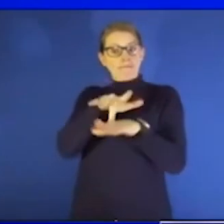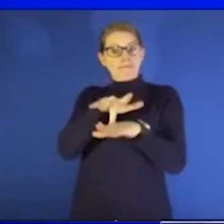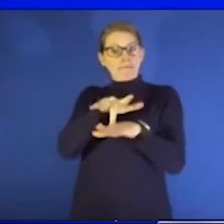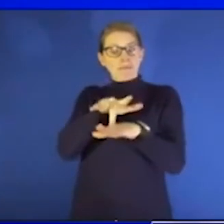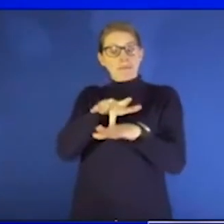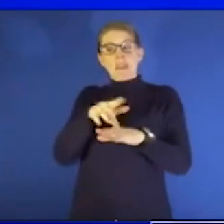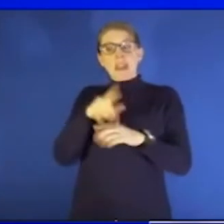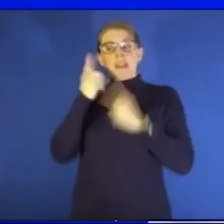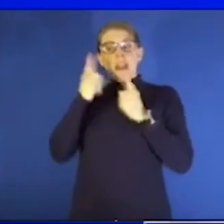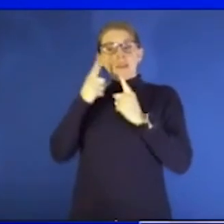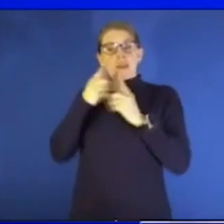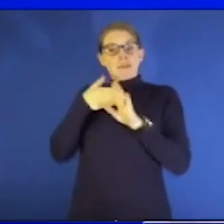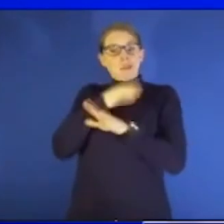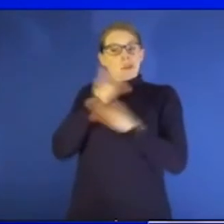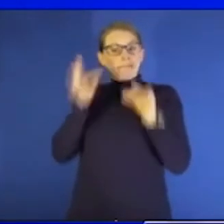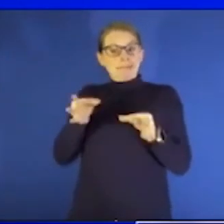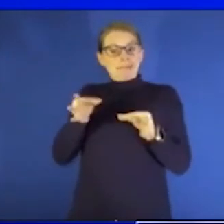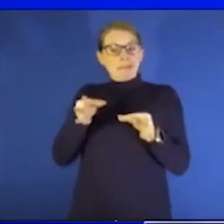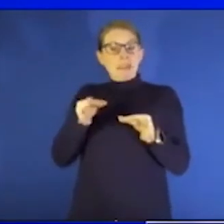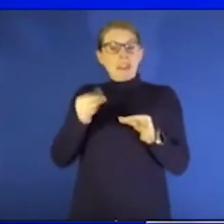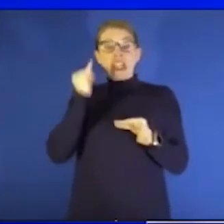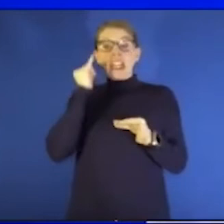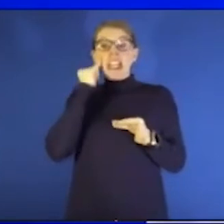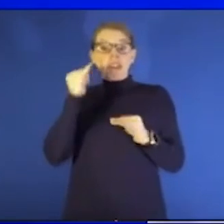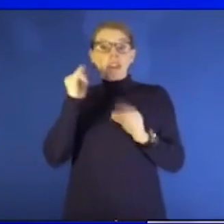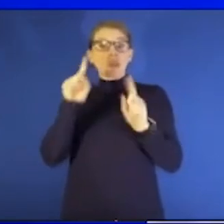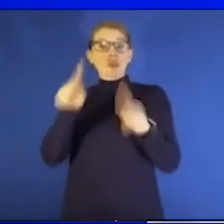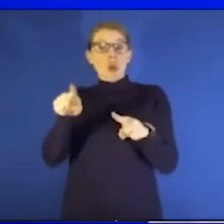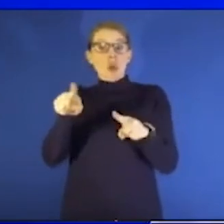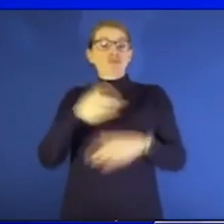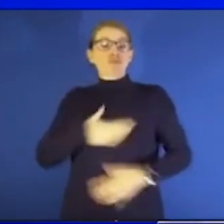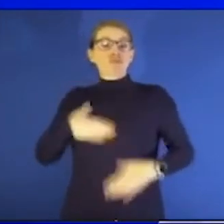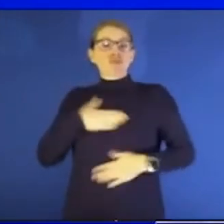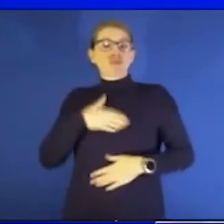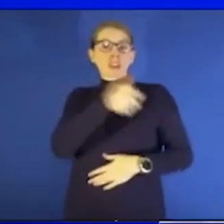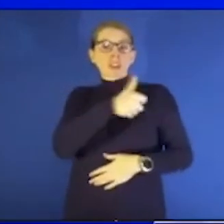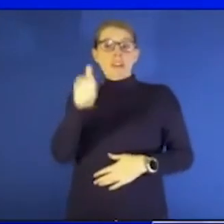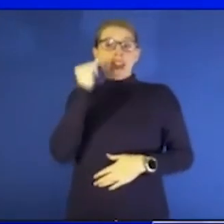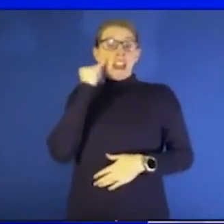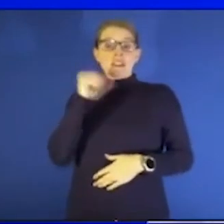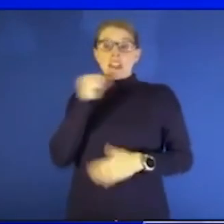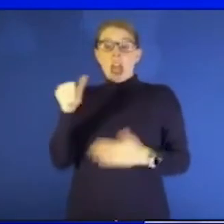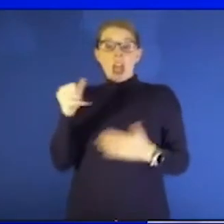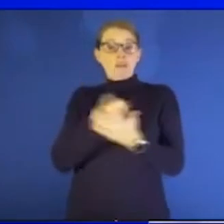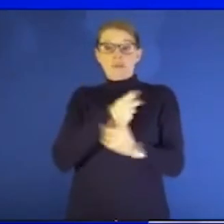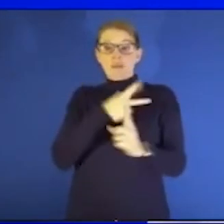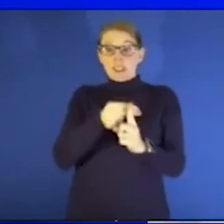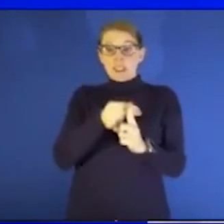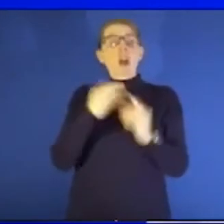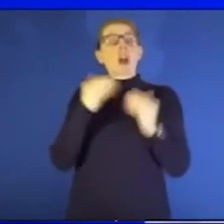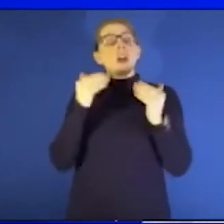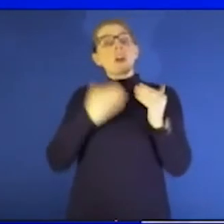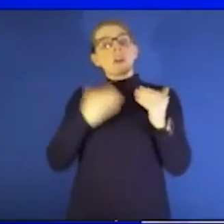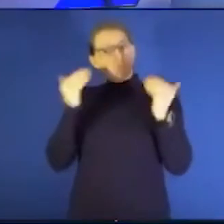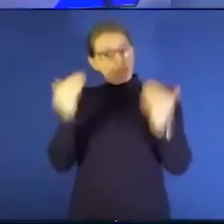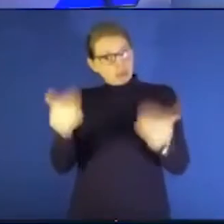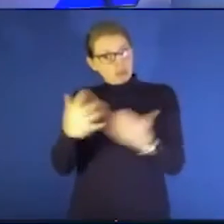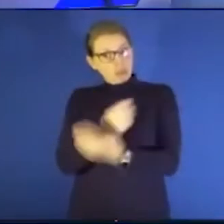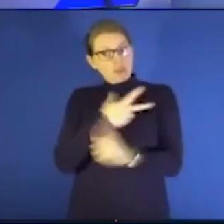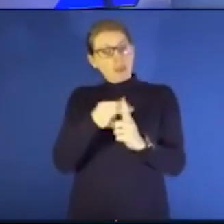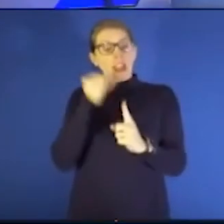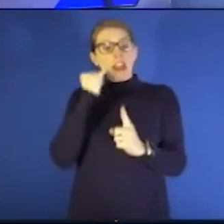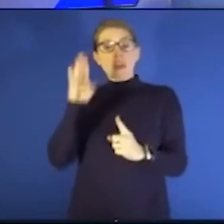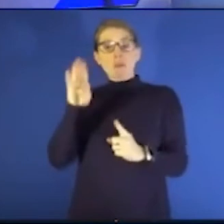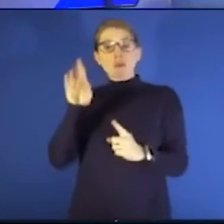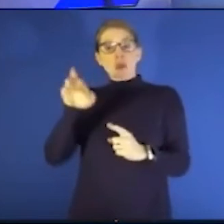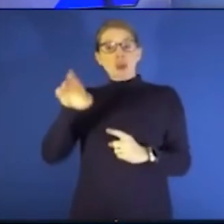otherwise have a good time. If you haven't been vaccinated yet, please go get vaccinated. If you are due for your booster, please go get that booster. Dr. Seitz, do you